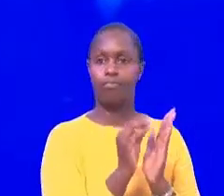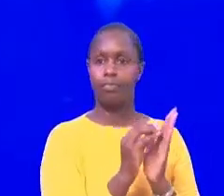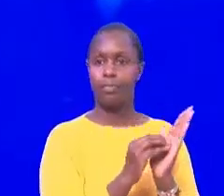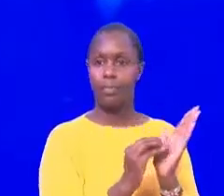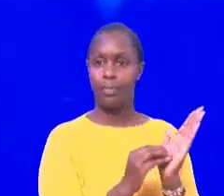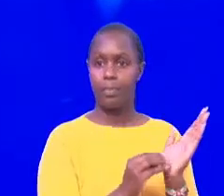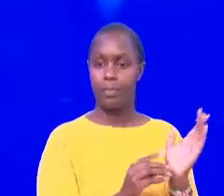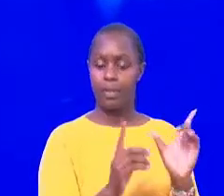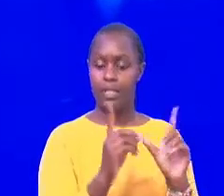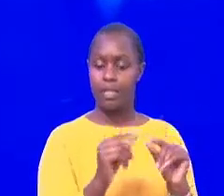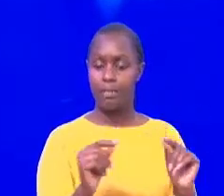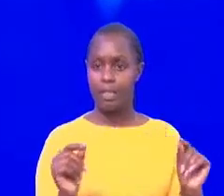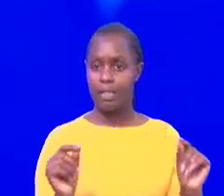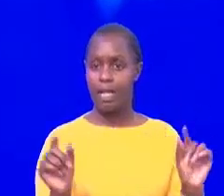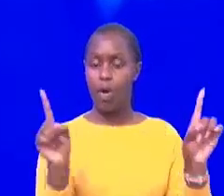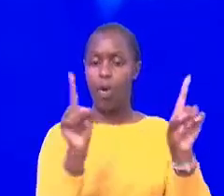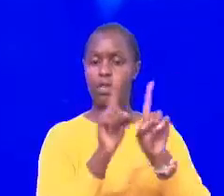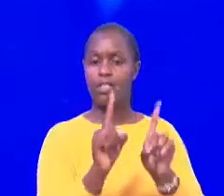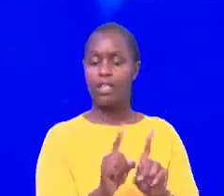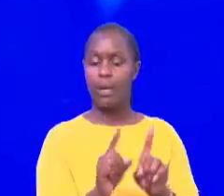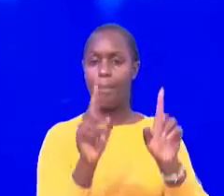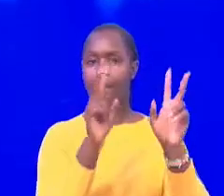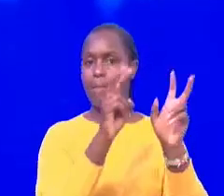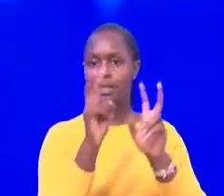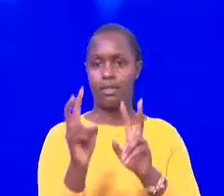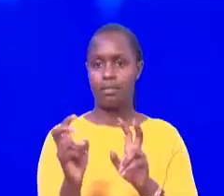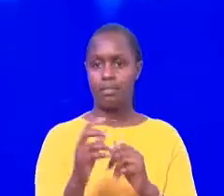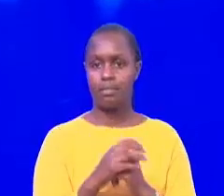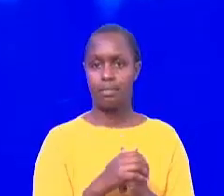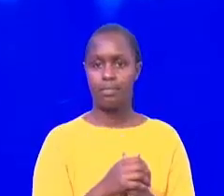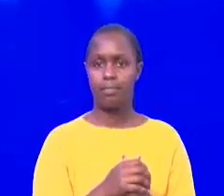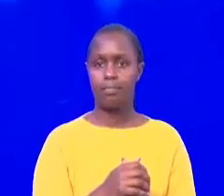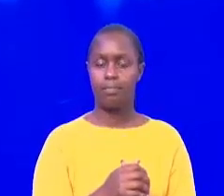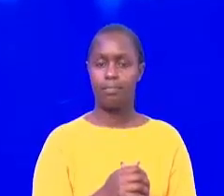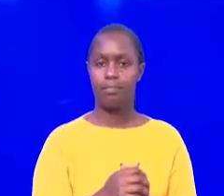same matter. Now, wafanyabiashara katika